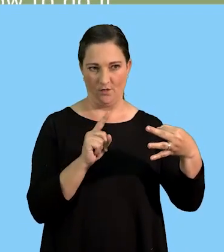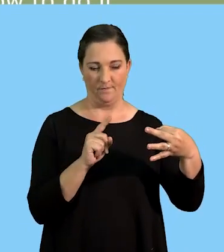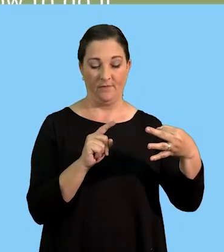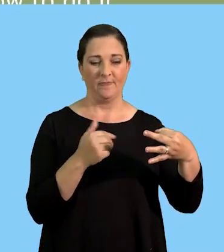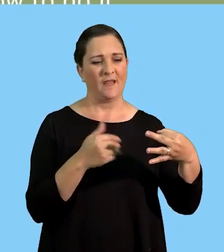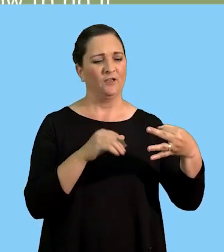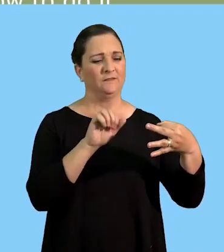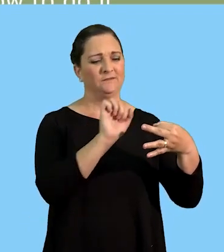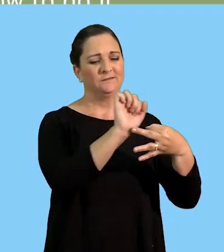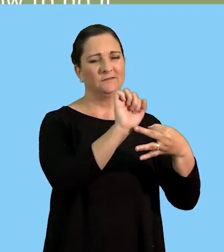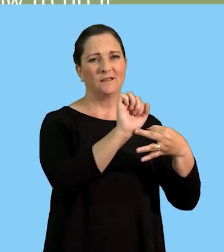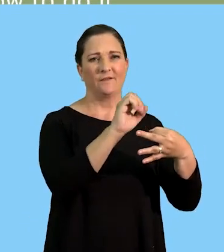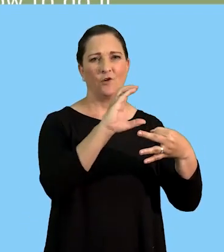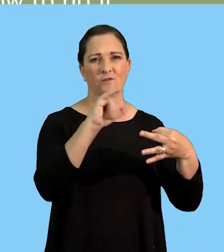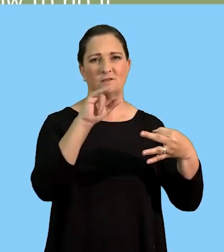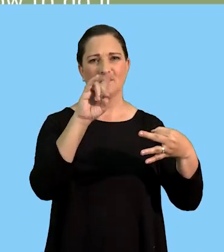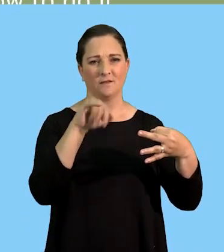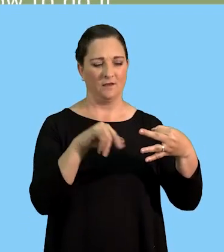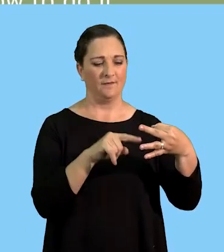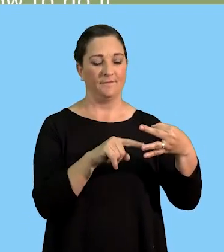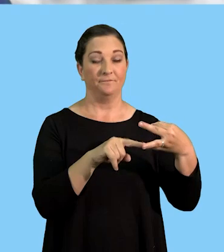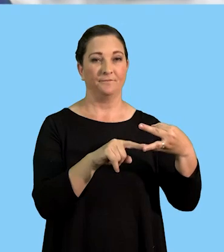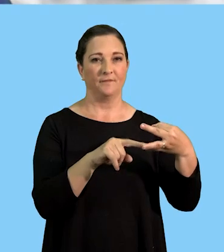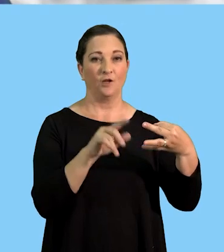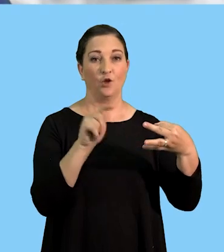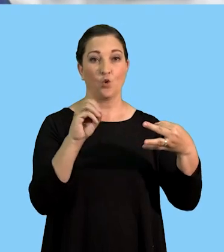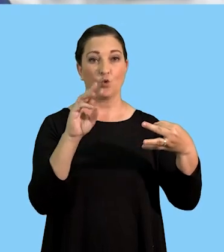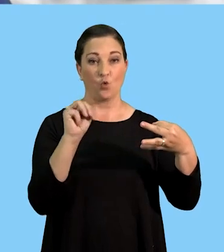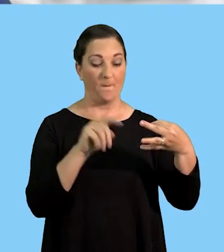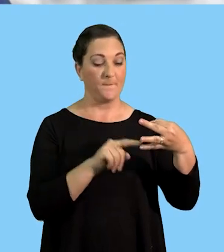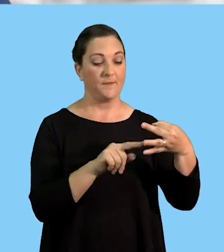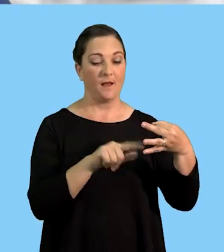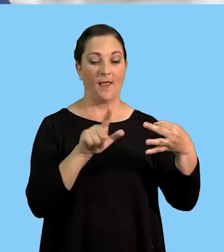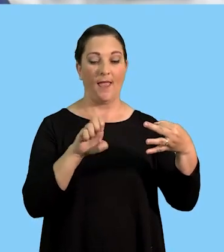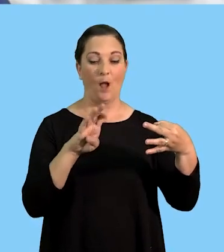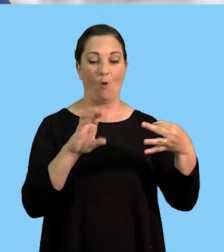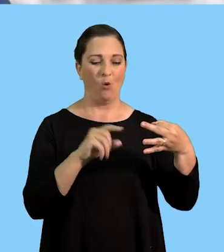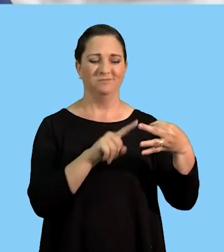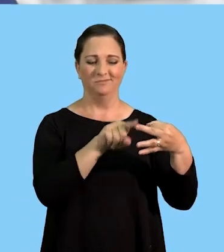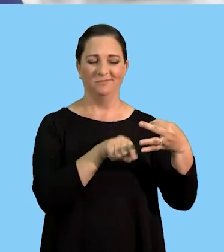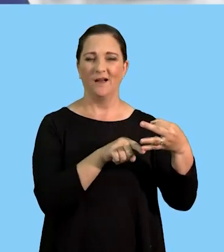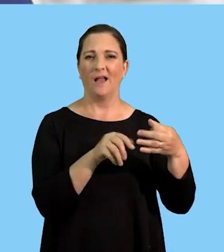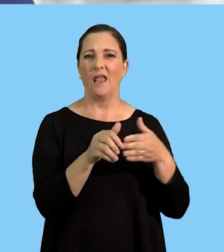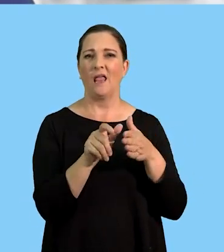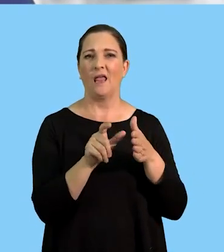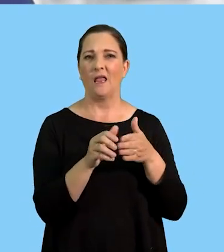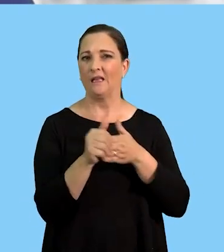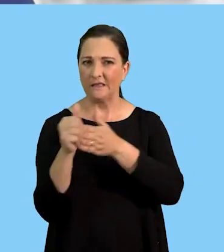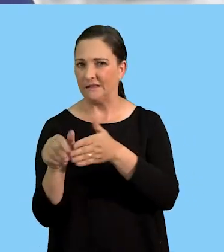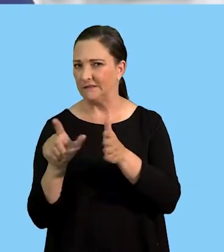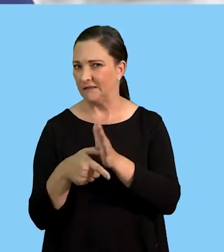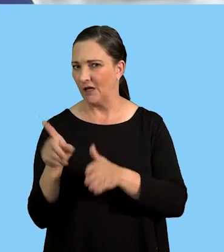to identify the leadership style that is applied by Cindy, Tom, and Lebu. Now,